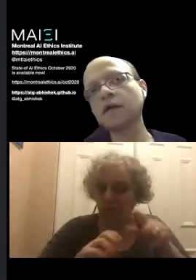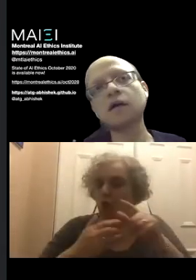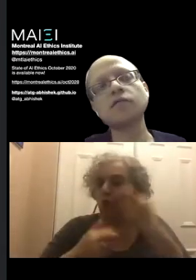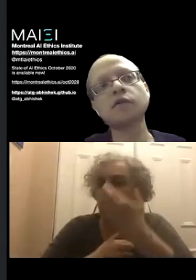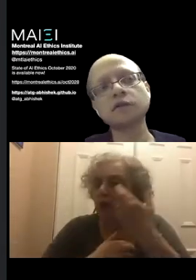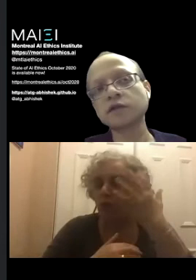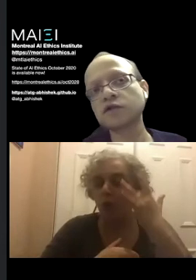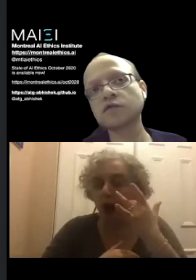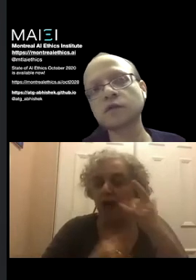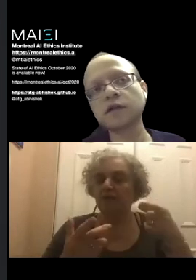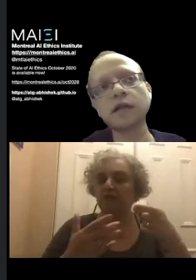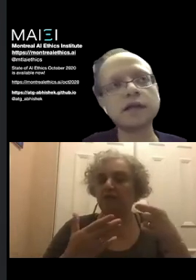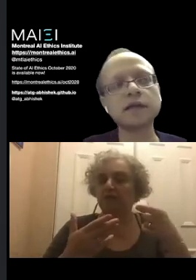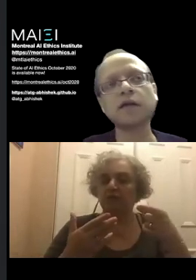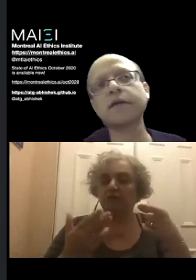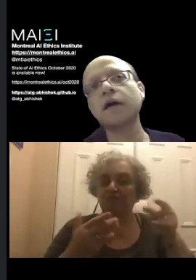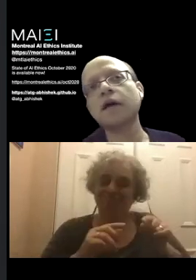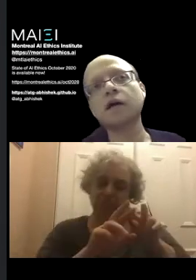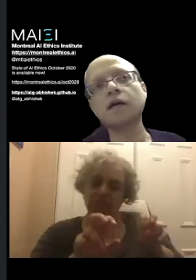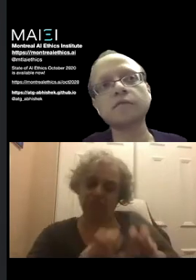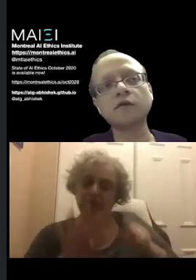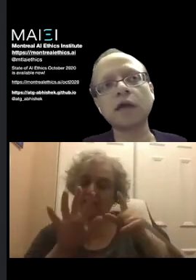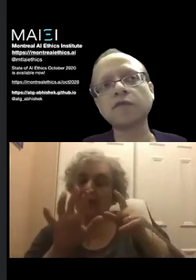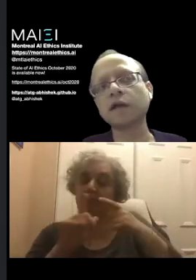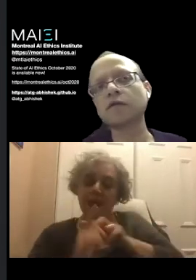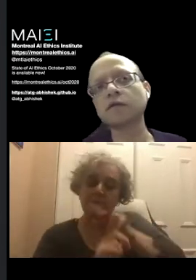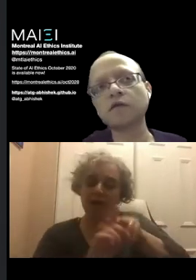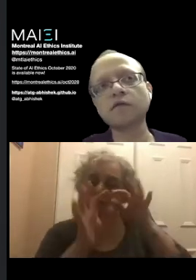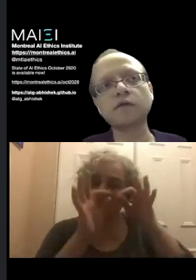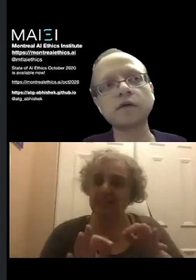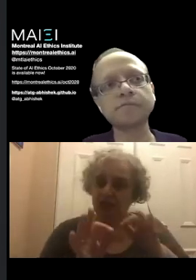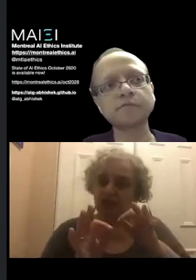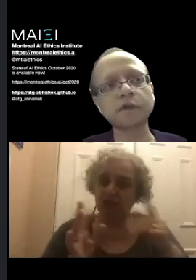making, you know, decisions within that entire, you know, life cycle